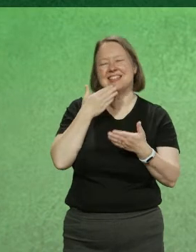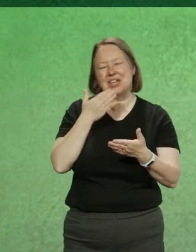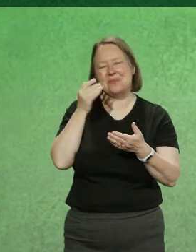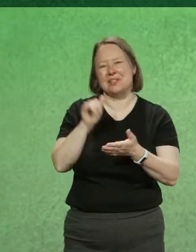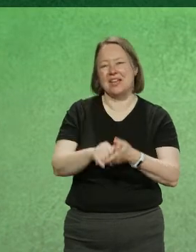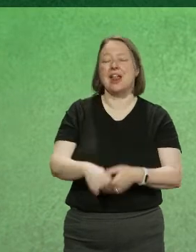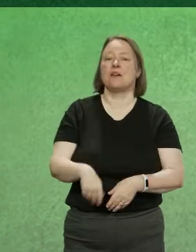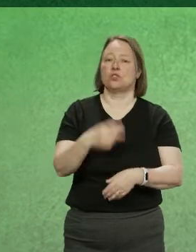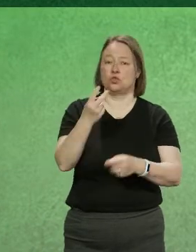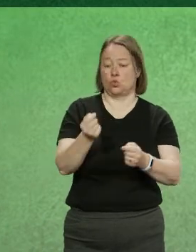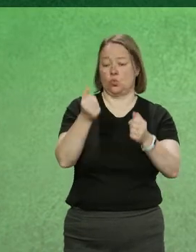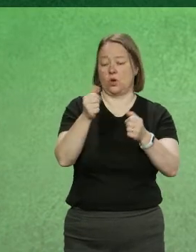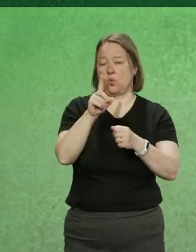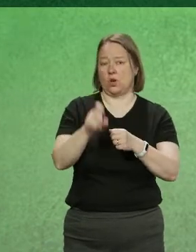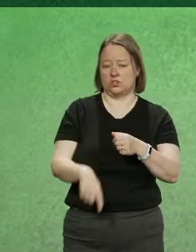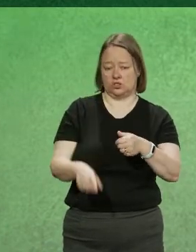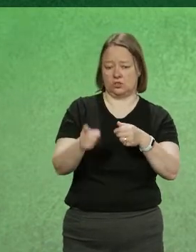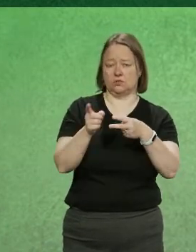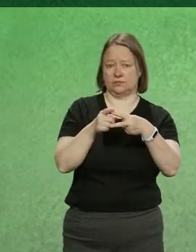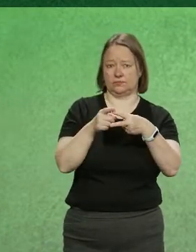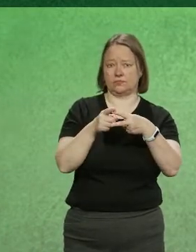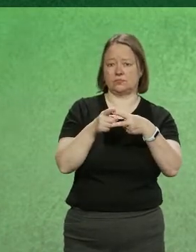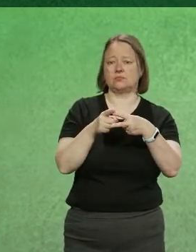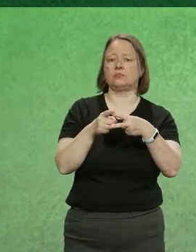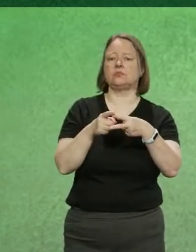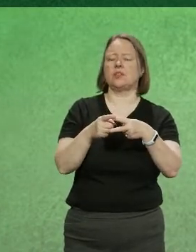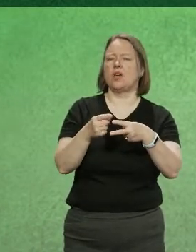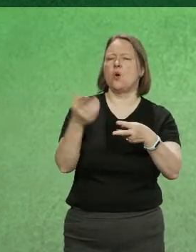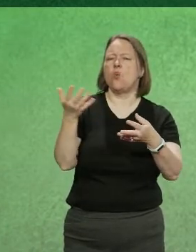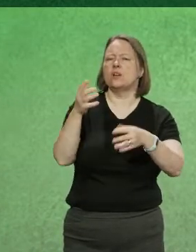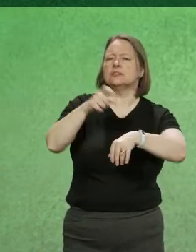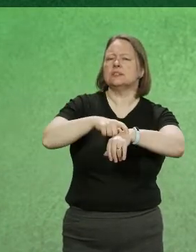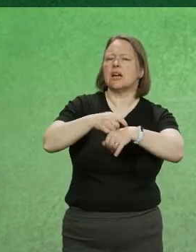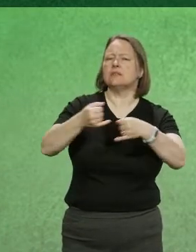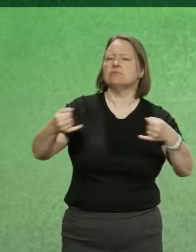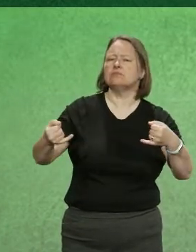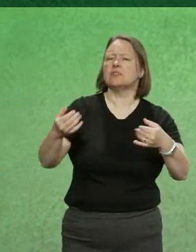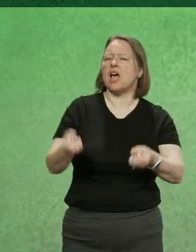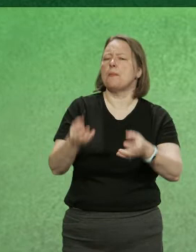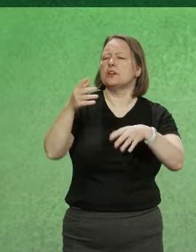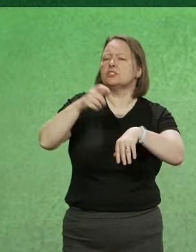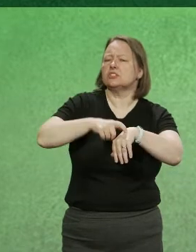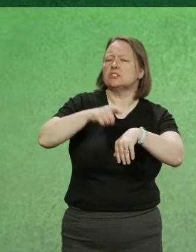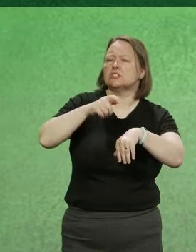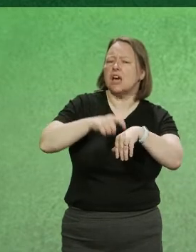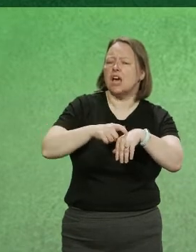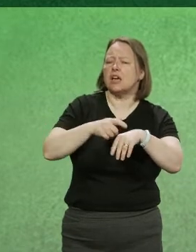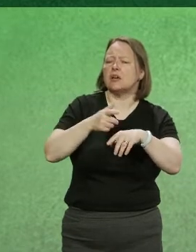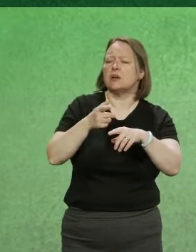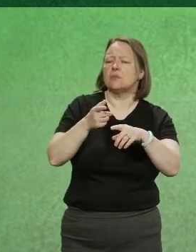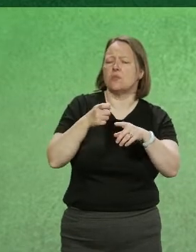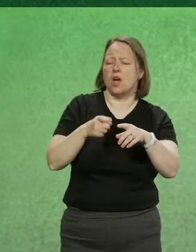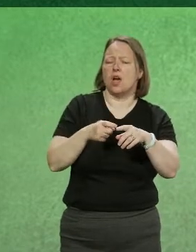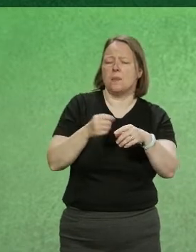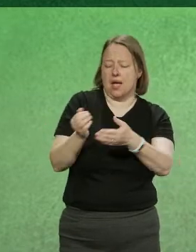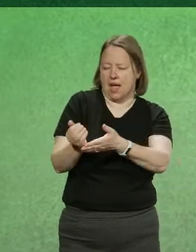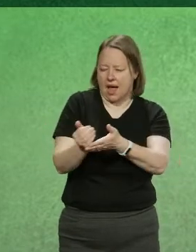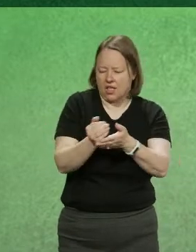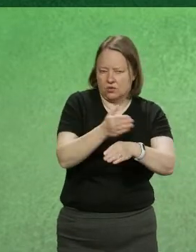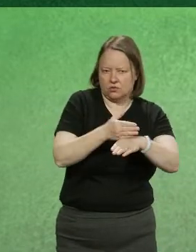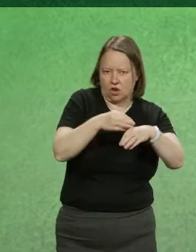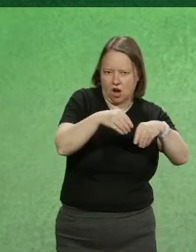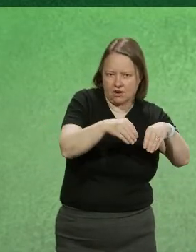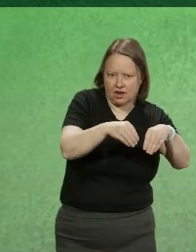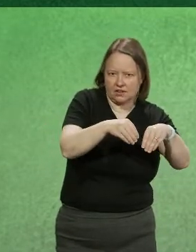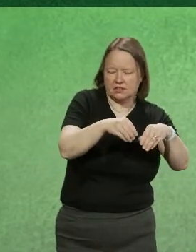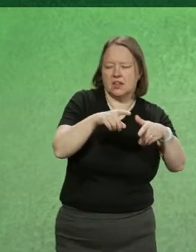Two quick questions. Number one is, can you give us a sense of time? Like how much time passes from you gathering in the sawdust